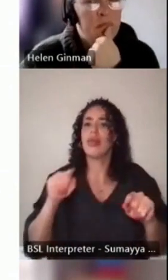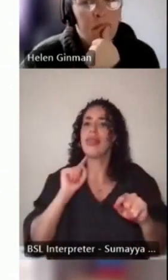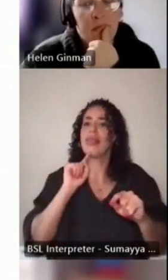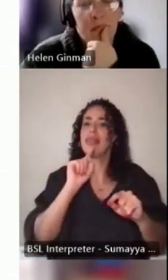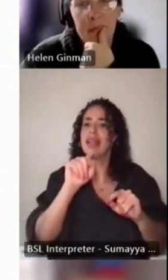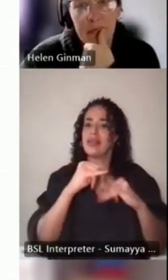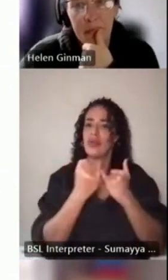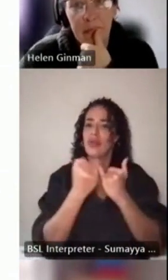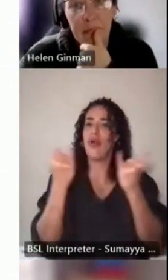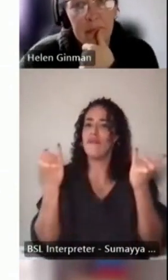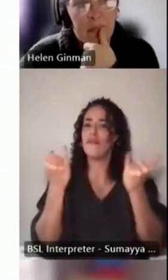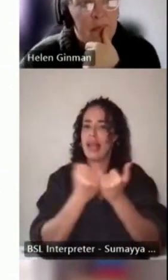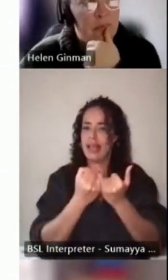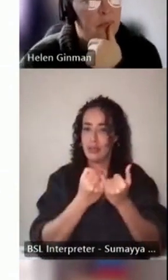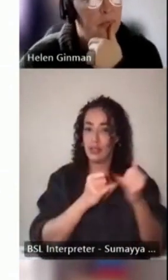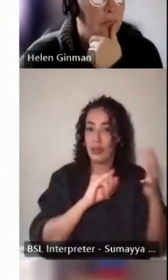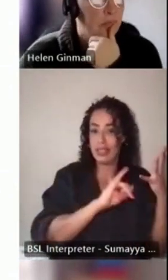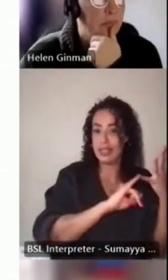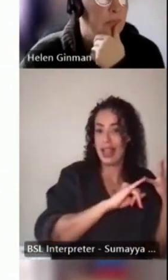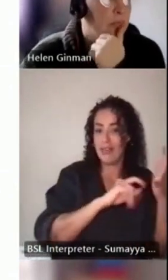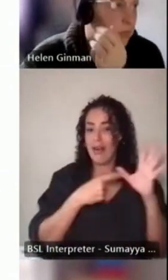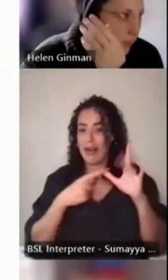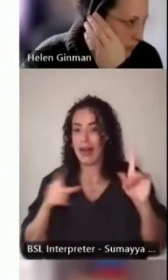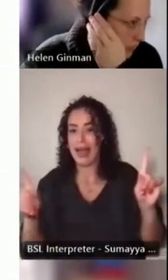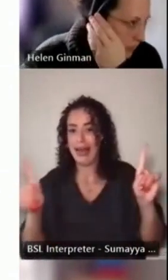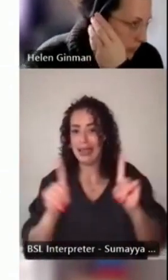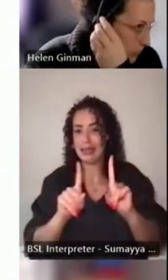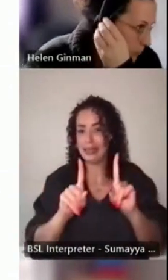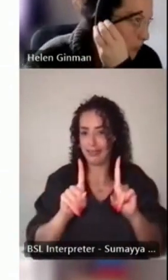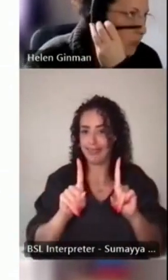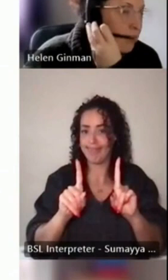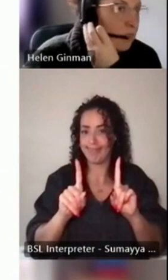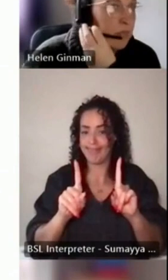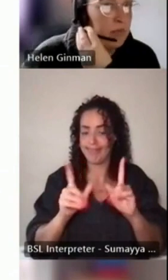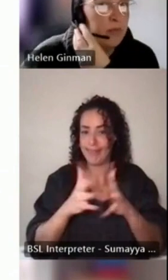this conflict between Sarah and Alex?